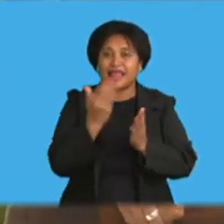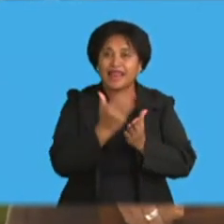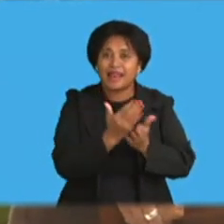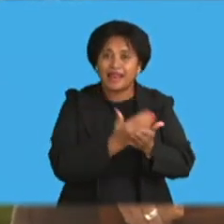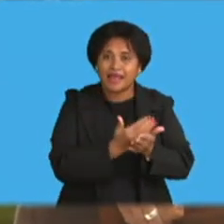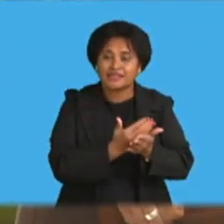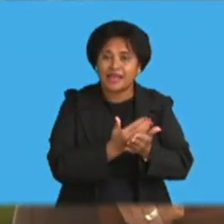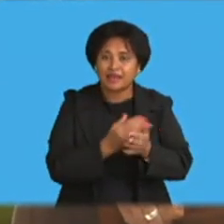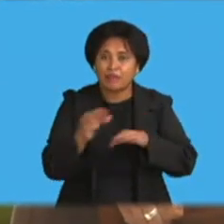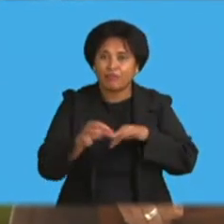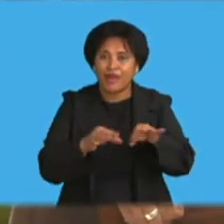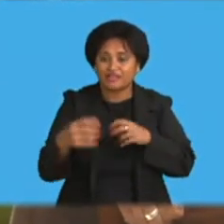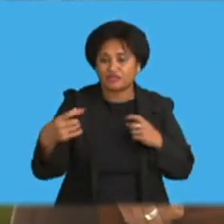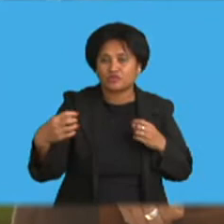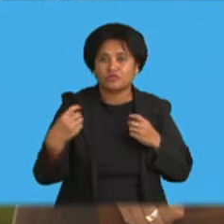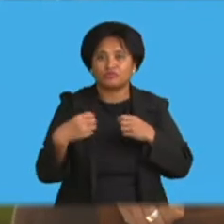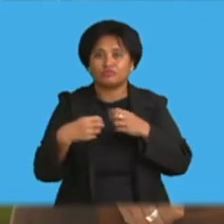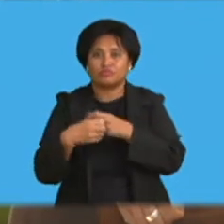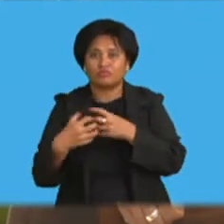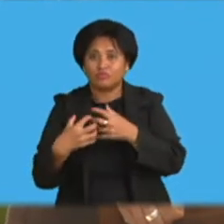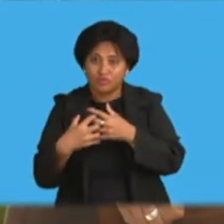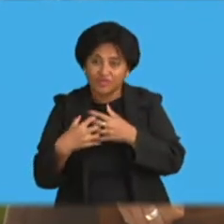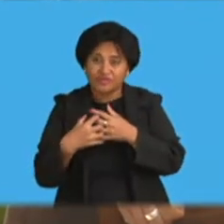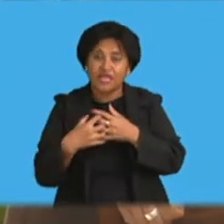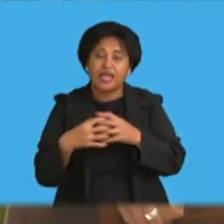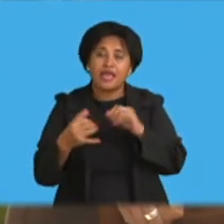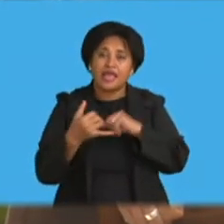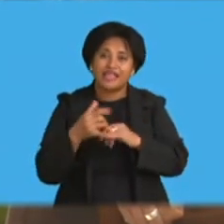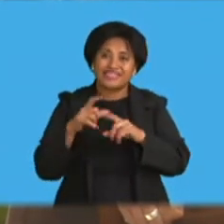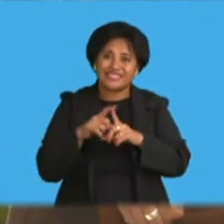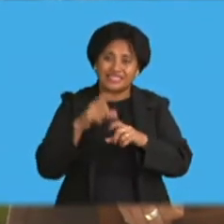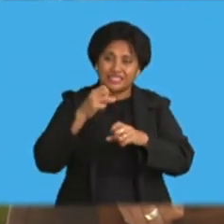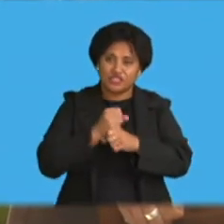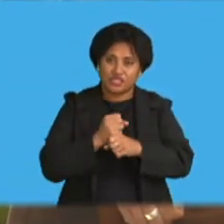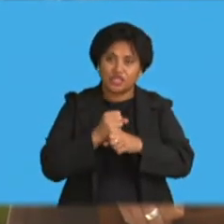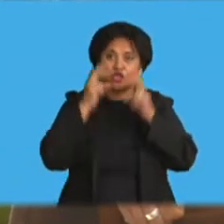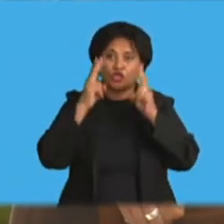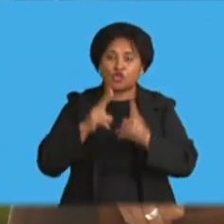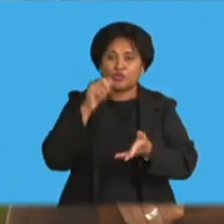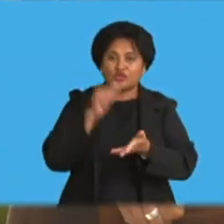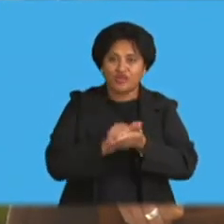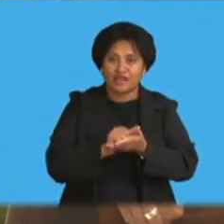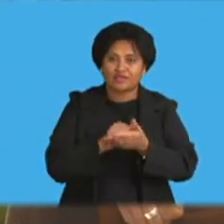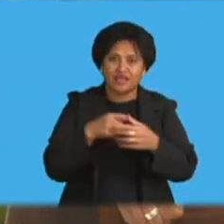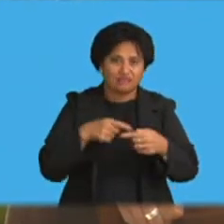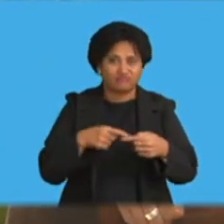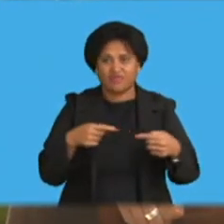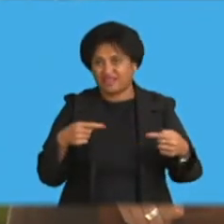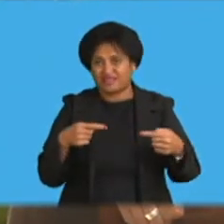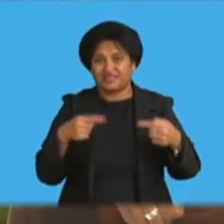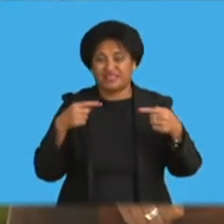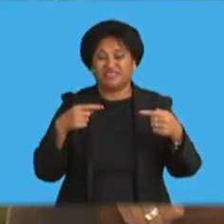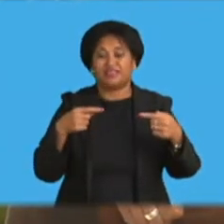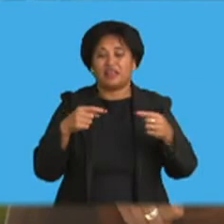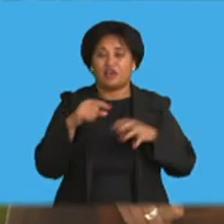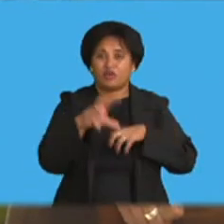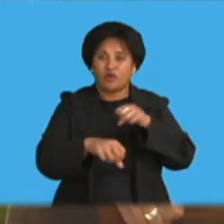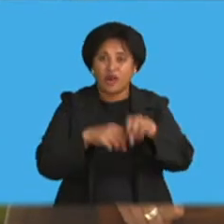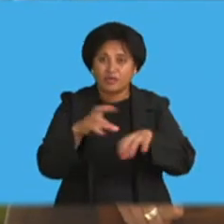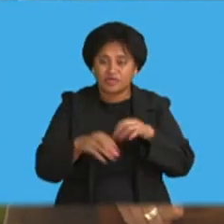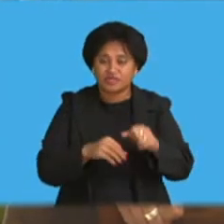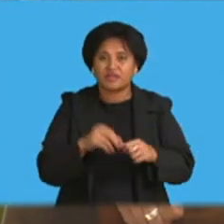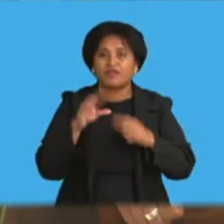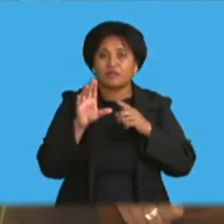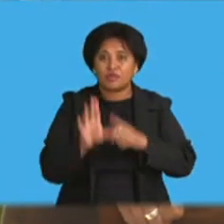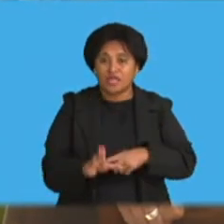the SDGs, human rights and anti-corruption. We also should consider a seamless curriculum framework from year 1 to year 13 that